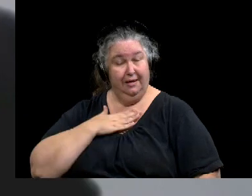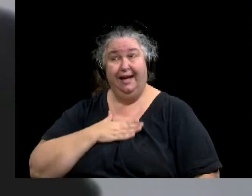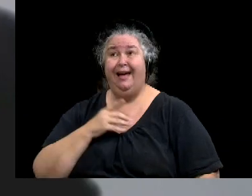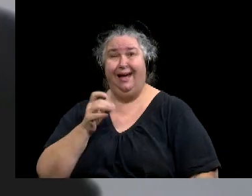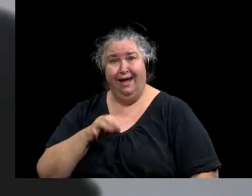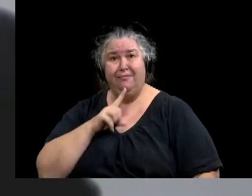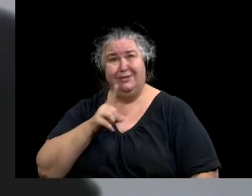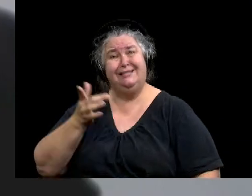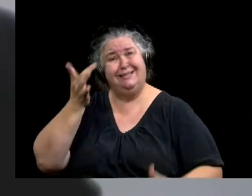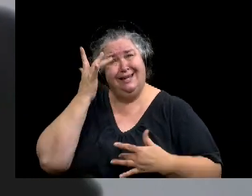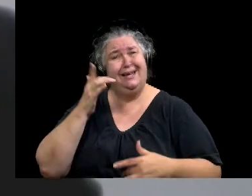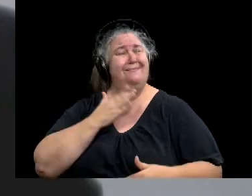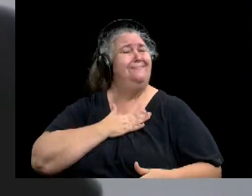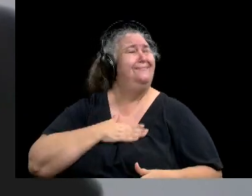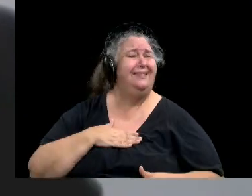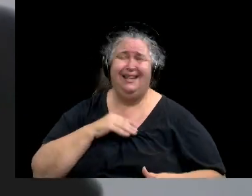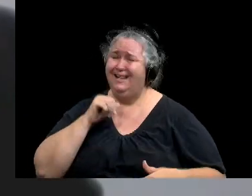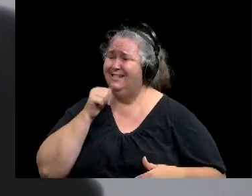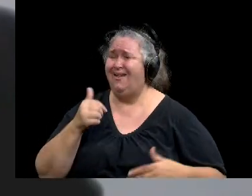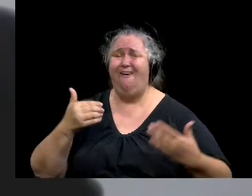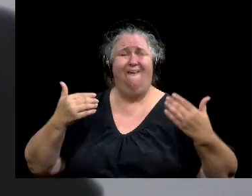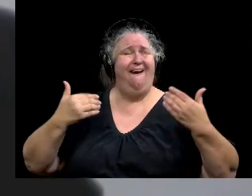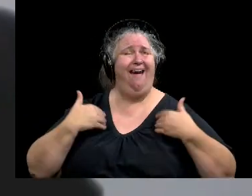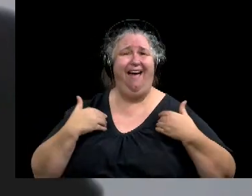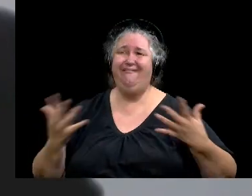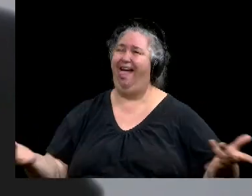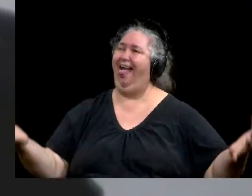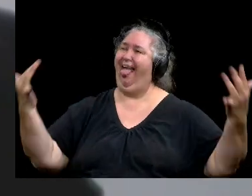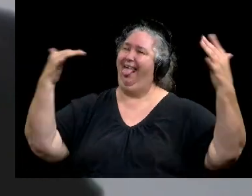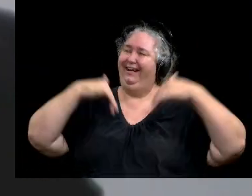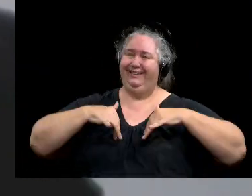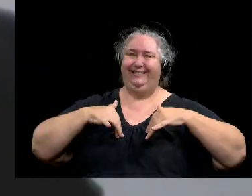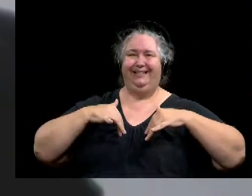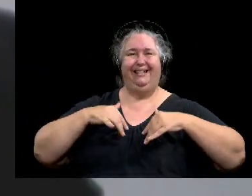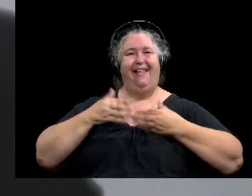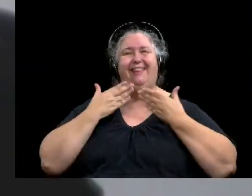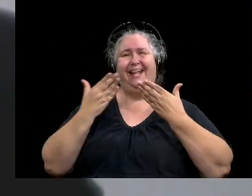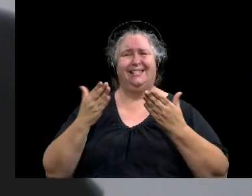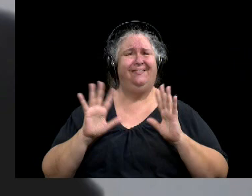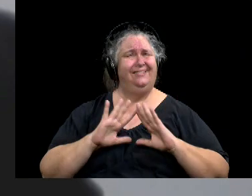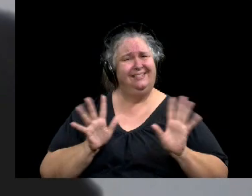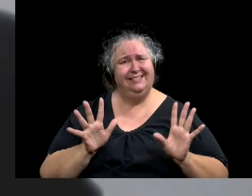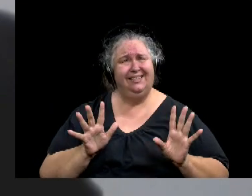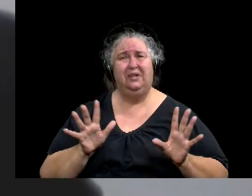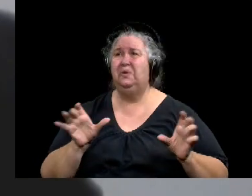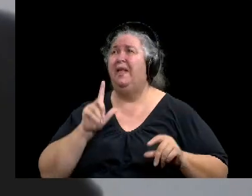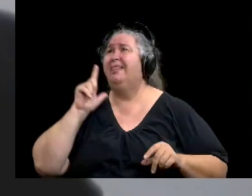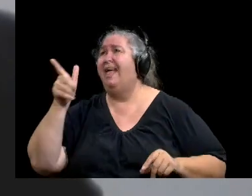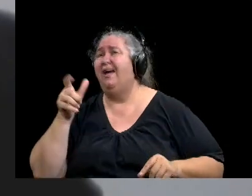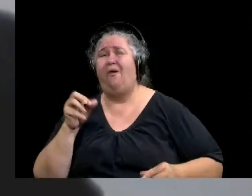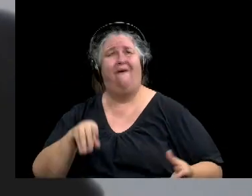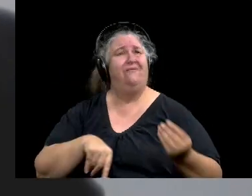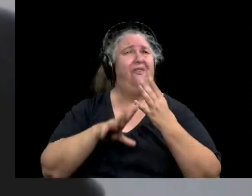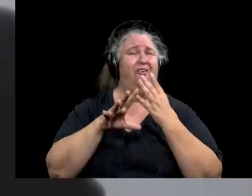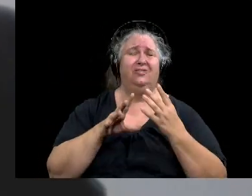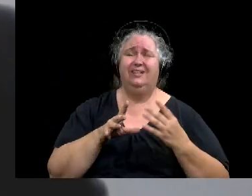do not host Thanksgiving. Do it virtually. Do it later when you're not